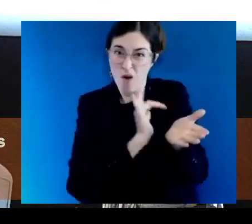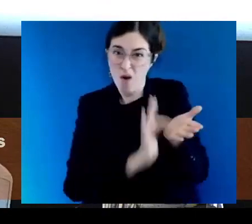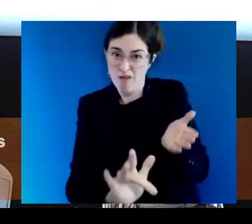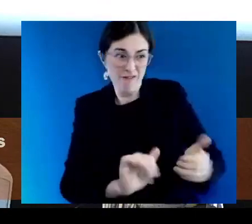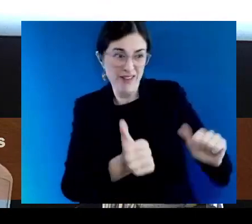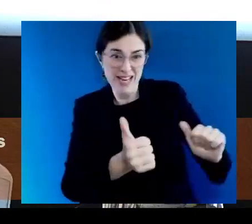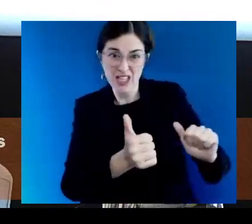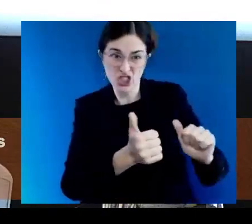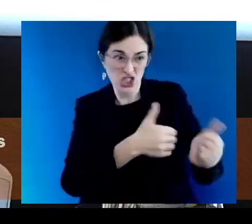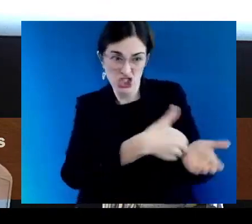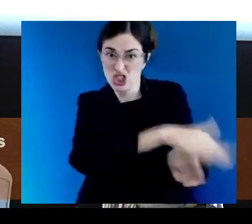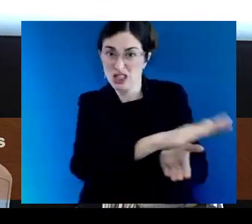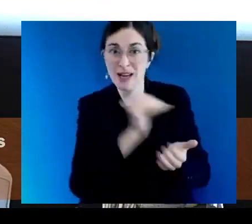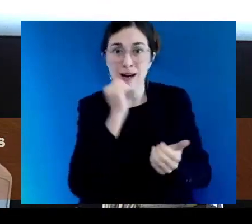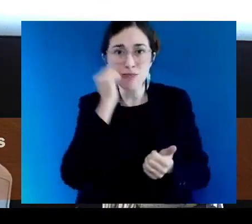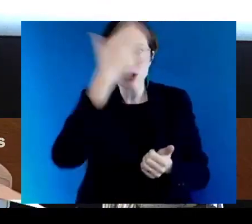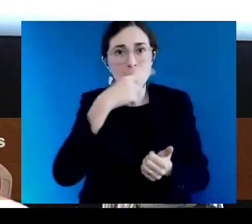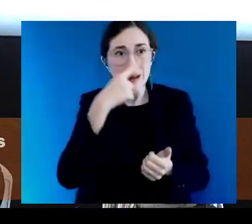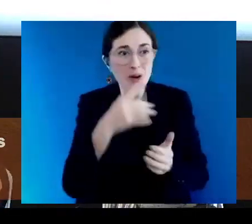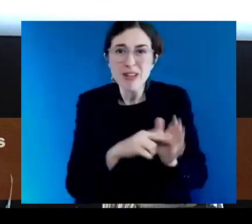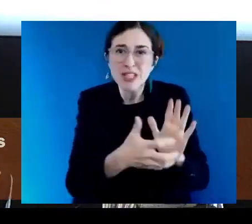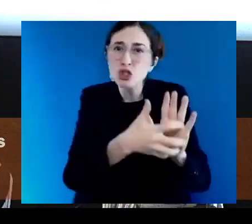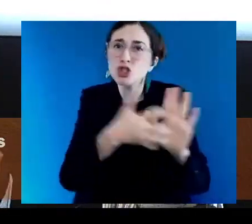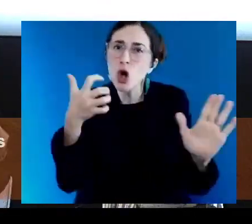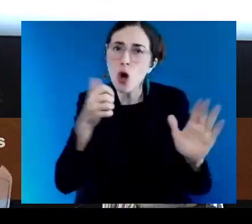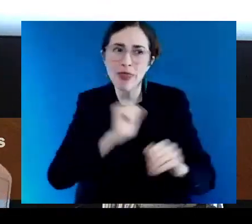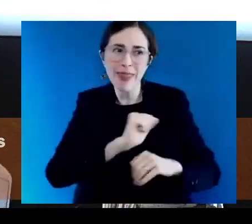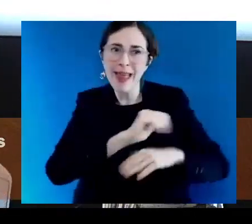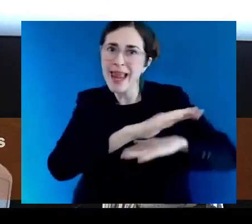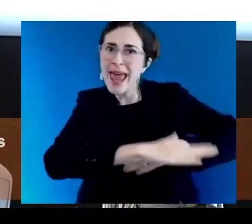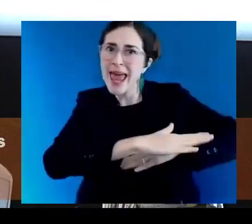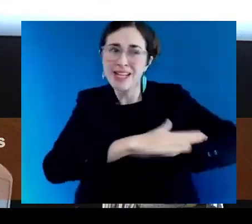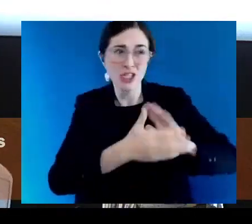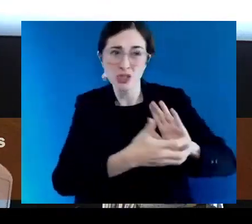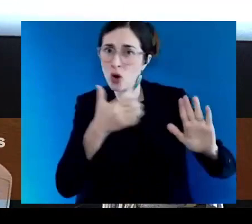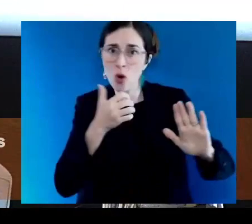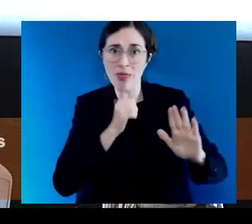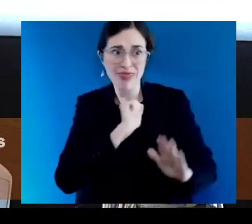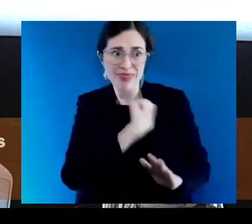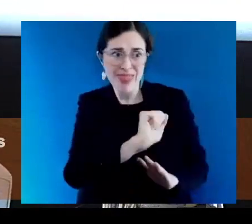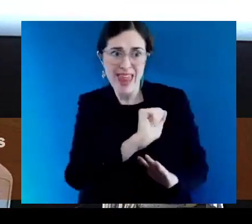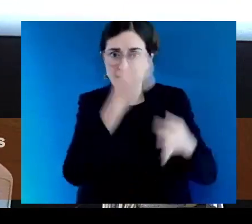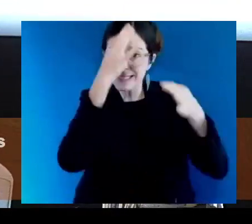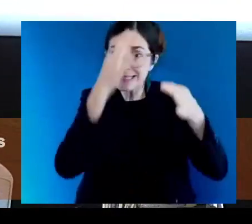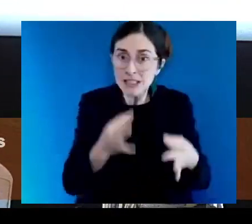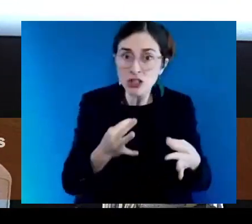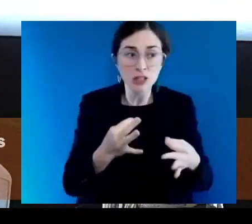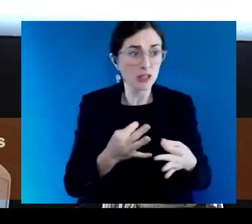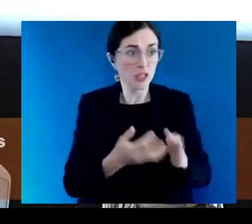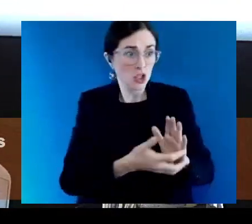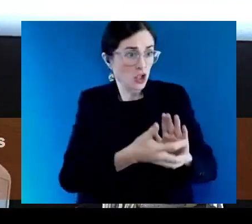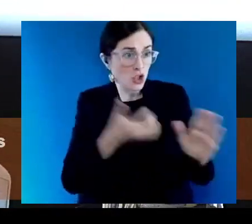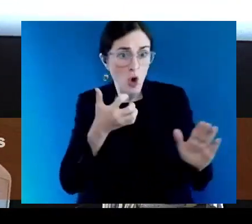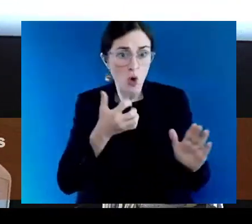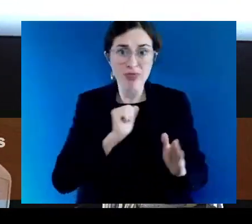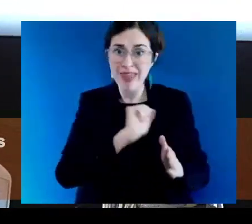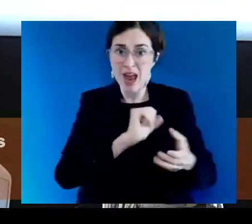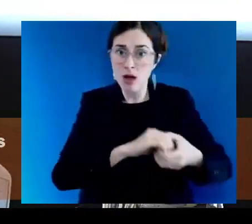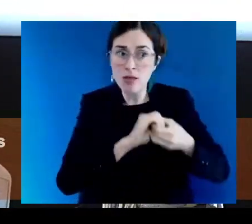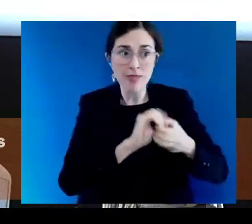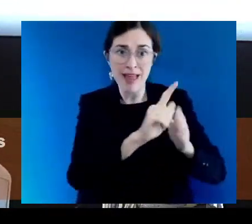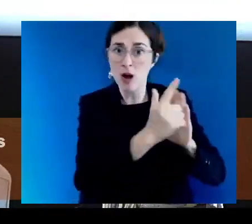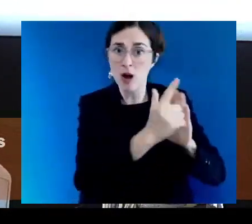their land, took away their self-determination, their livelihoods, stewardship of their land, their health